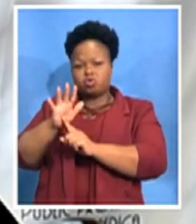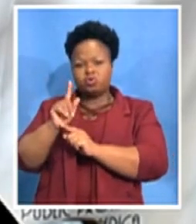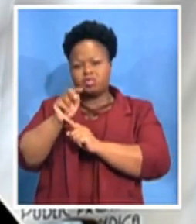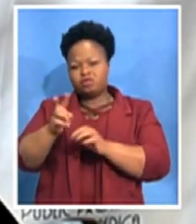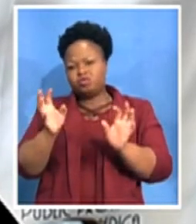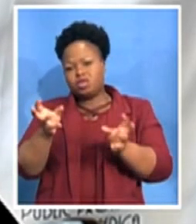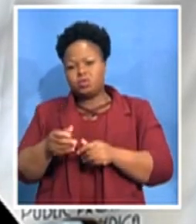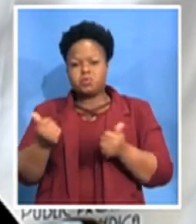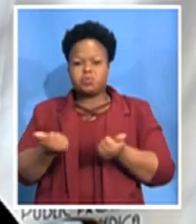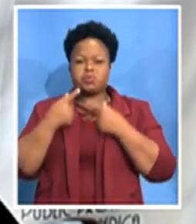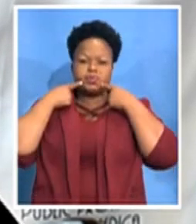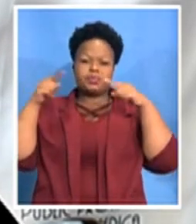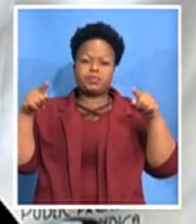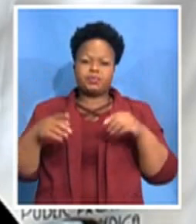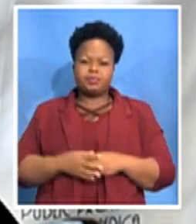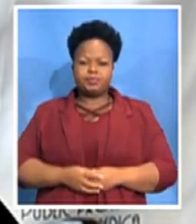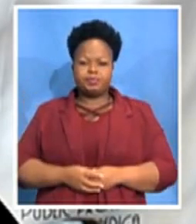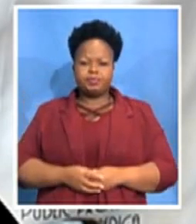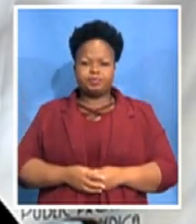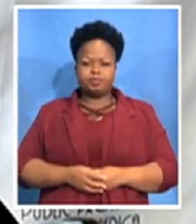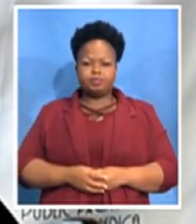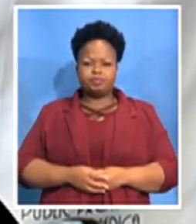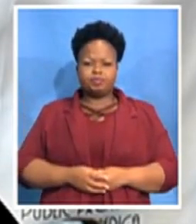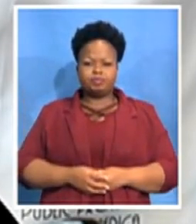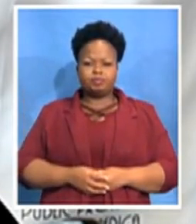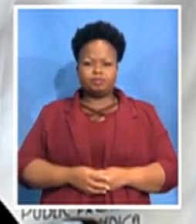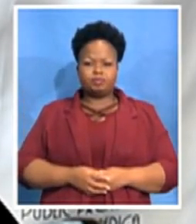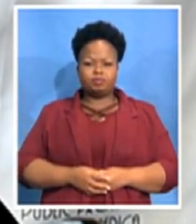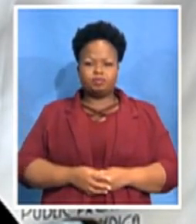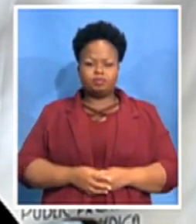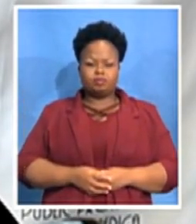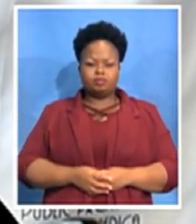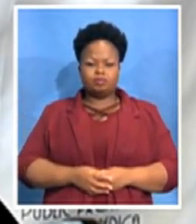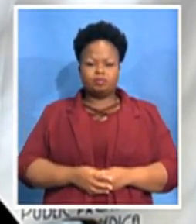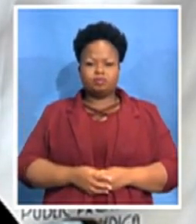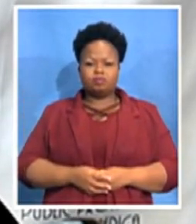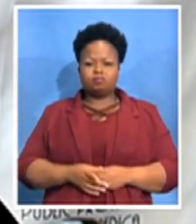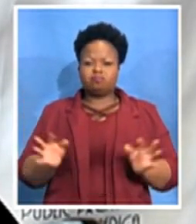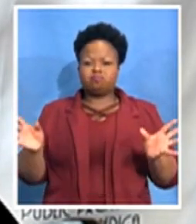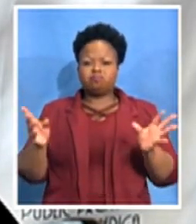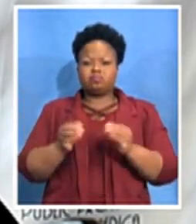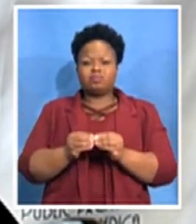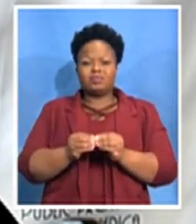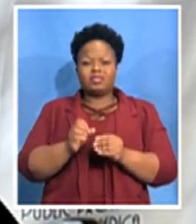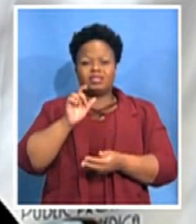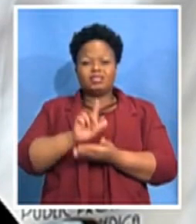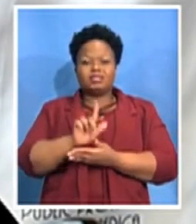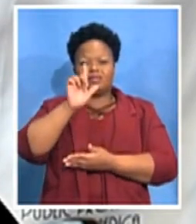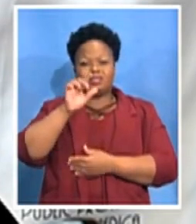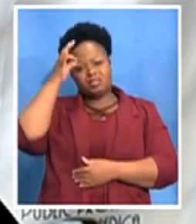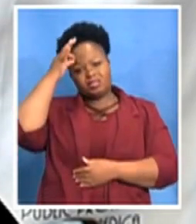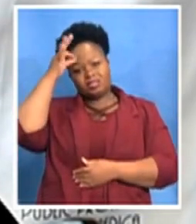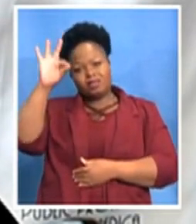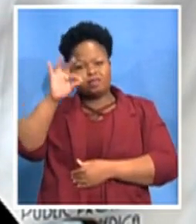In all, we inspected 17 public facilities across all